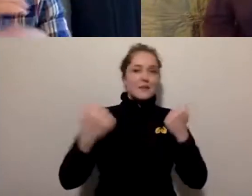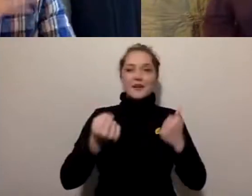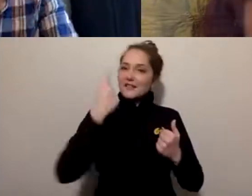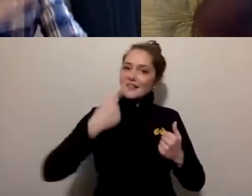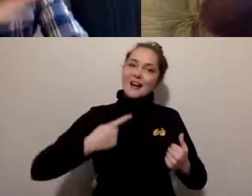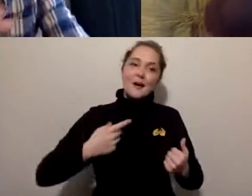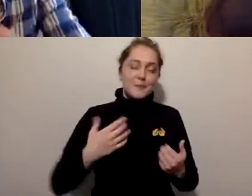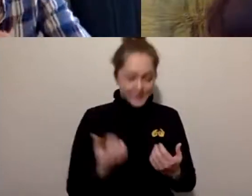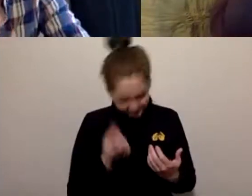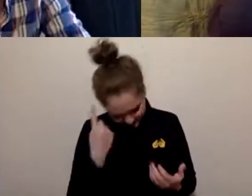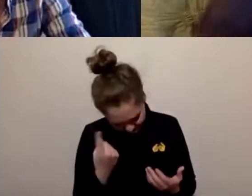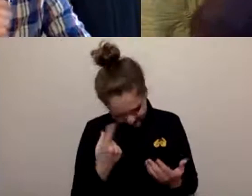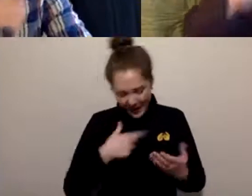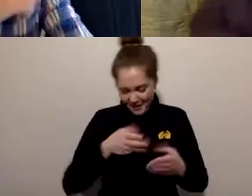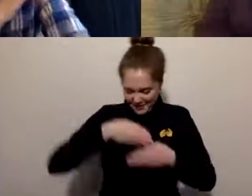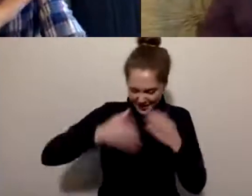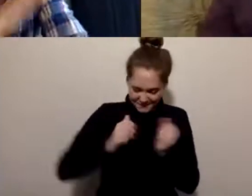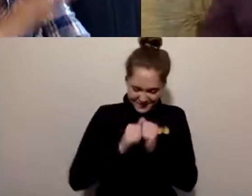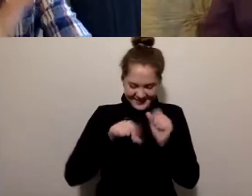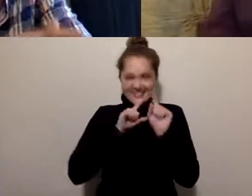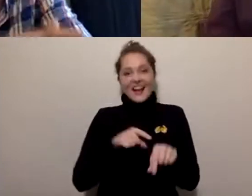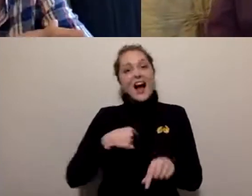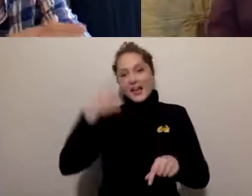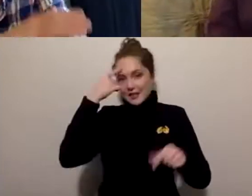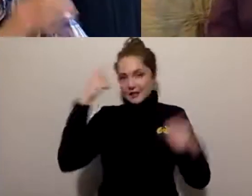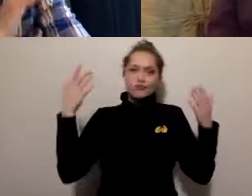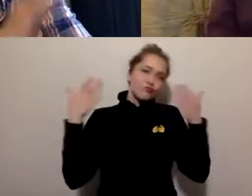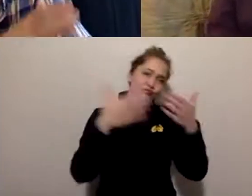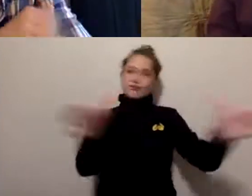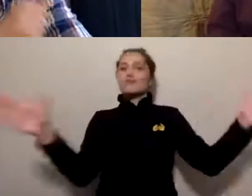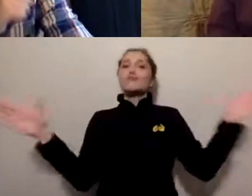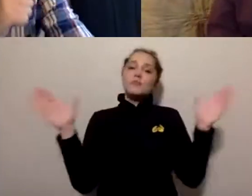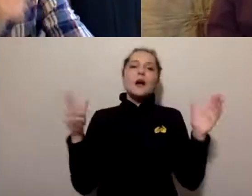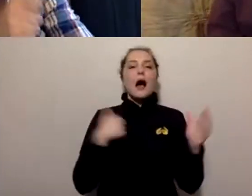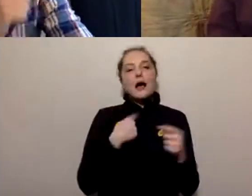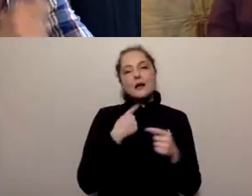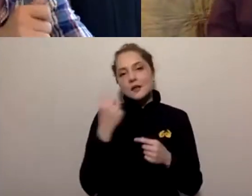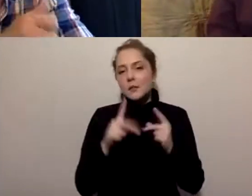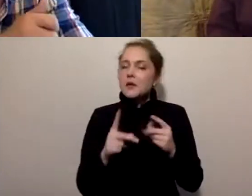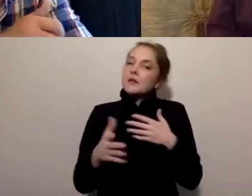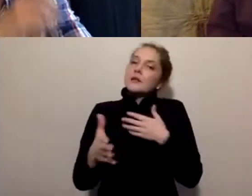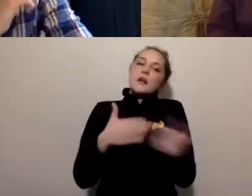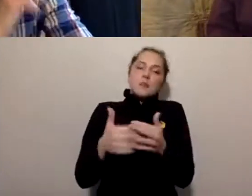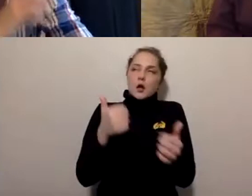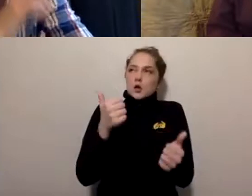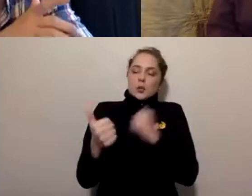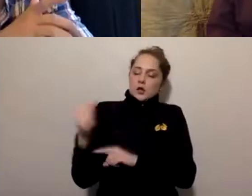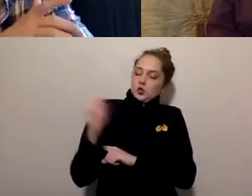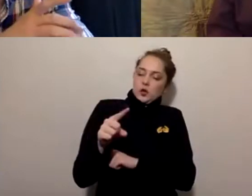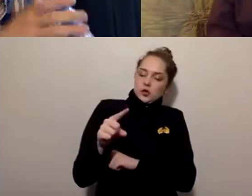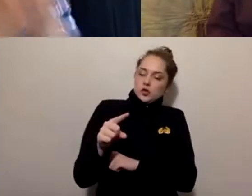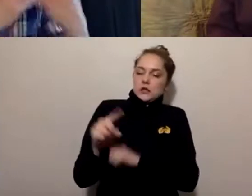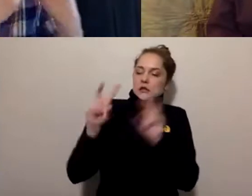board, and this, I'll end it with this on this answer. I think across the board, and this is what I tell people, no matter what the question, no matter what the